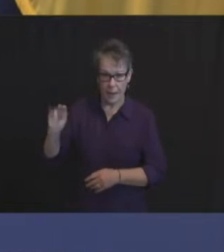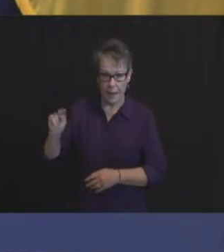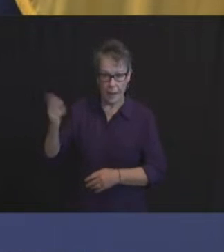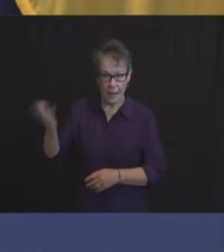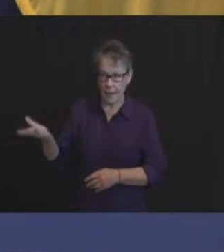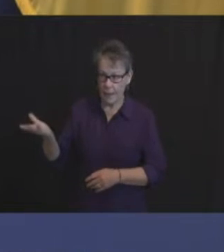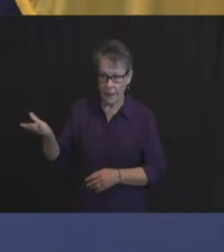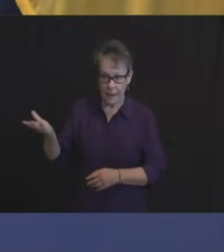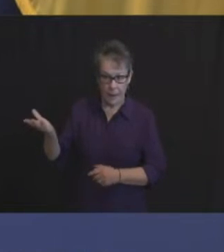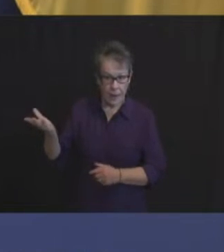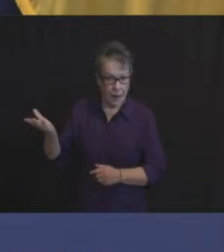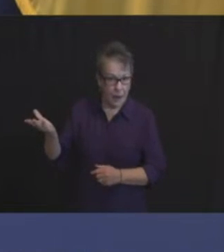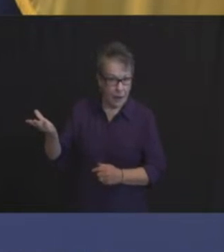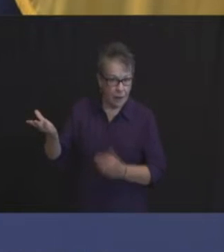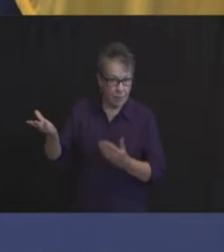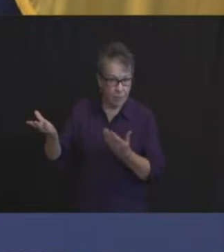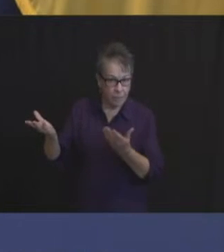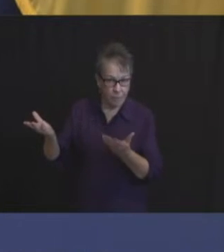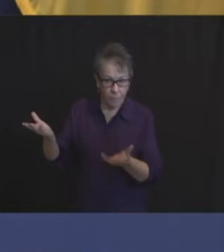hermetically sealed